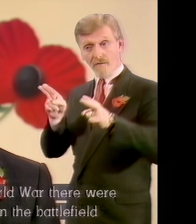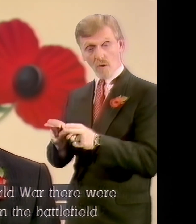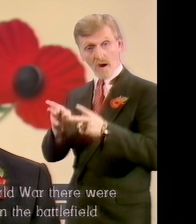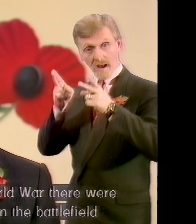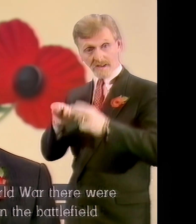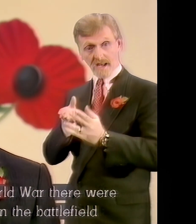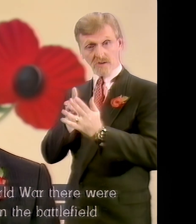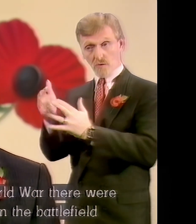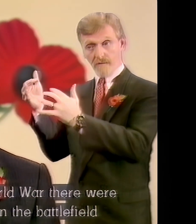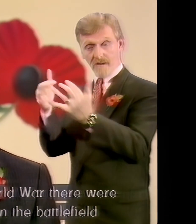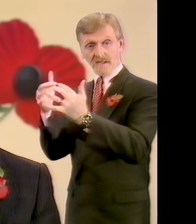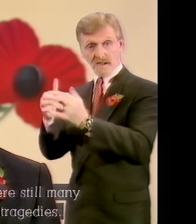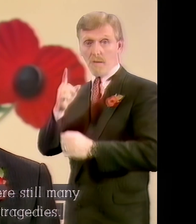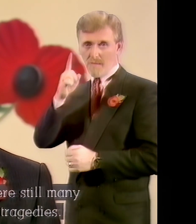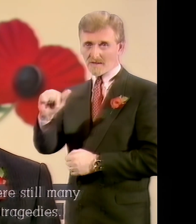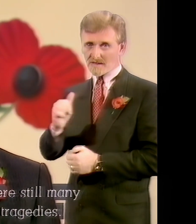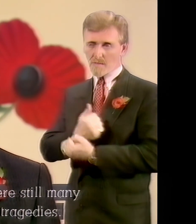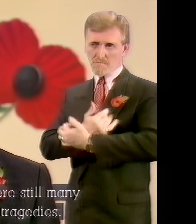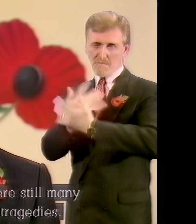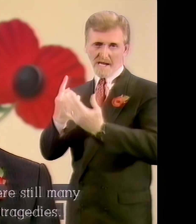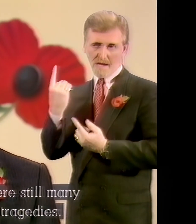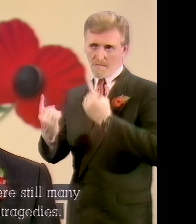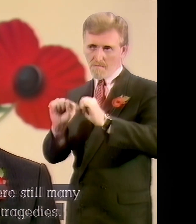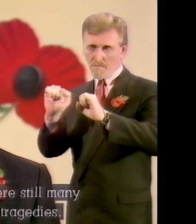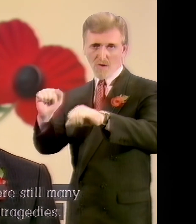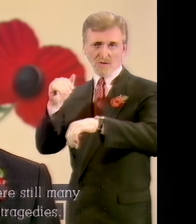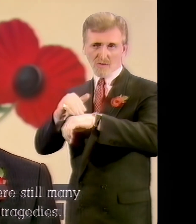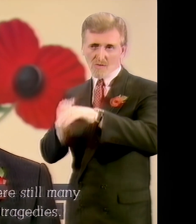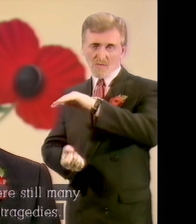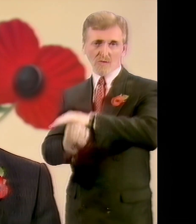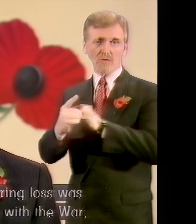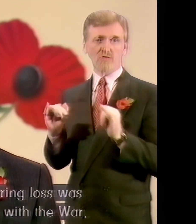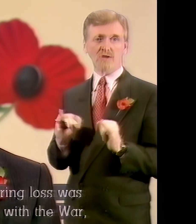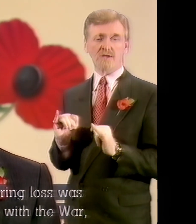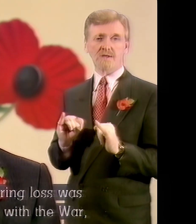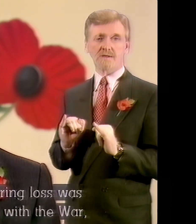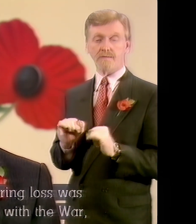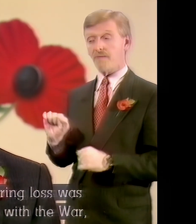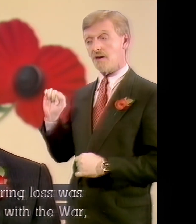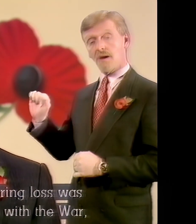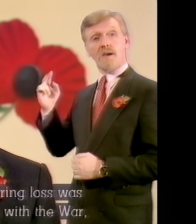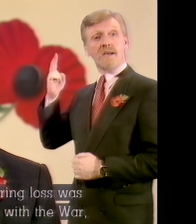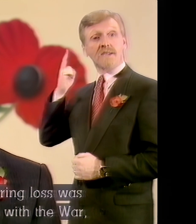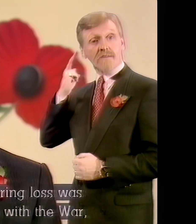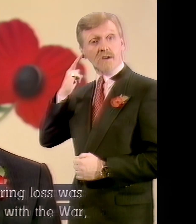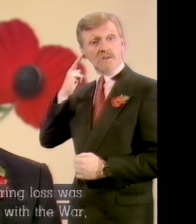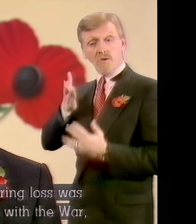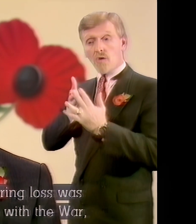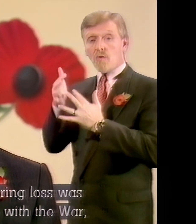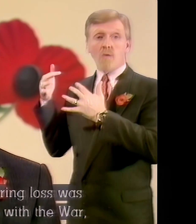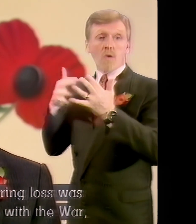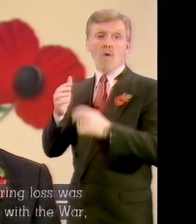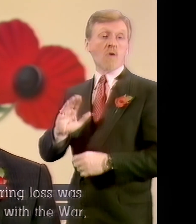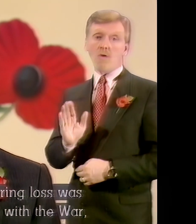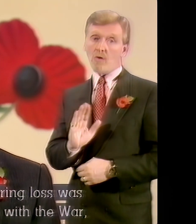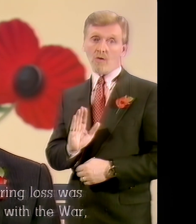on the battlefield, but there were still many personal tragedies. Well, my own hearing loss was nothing